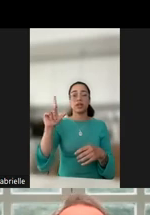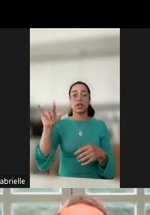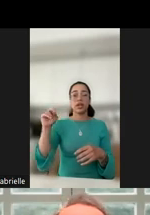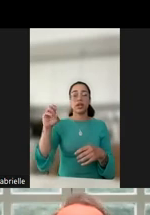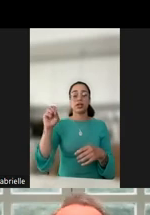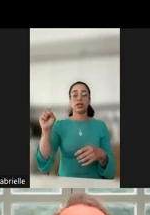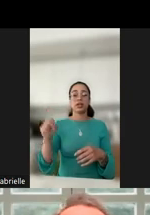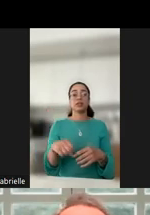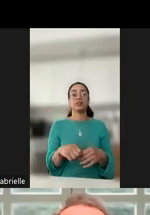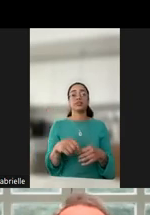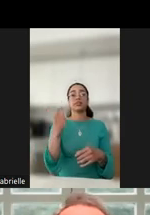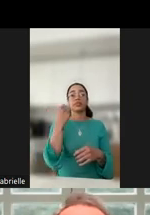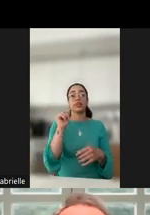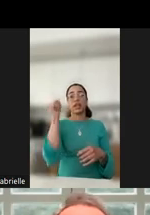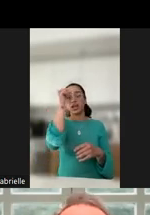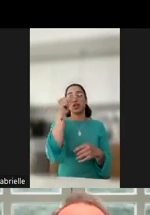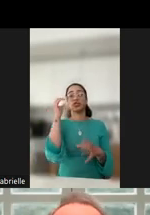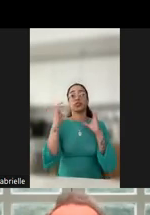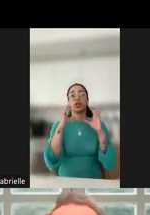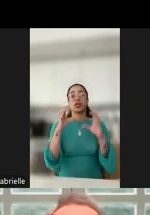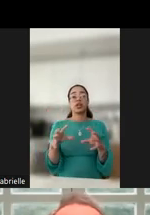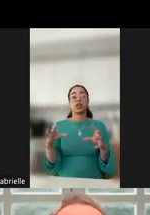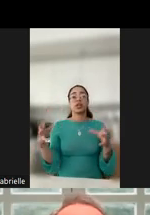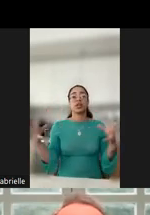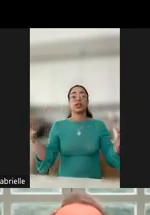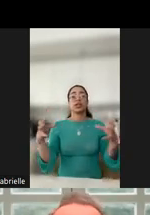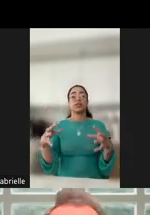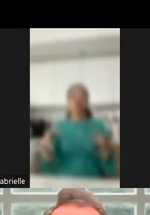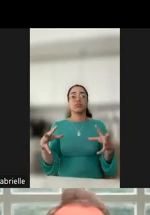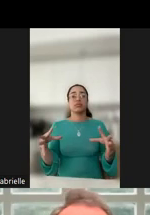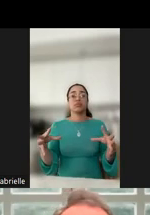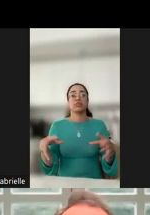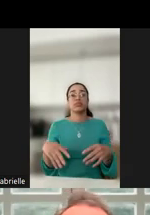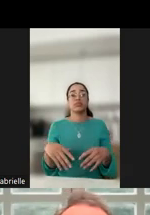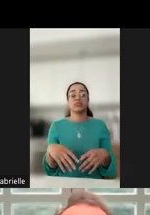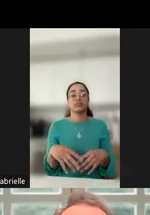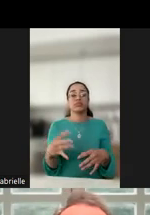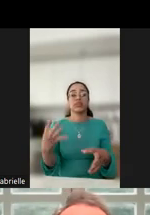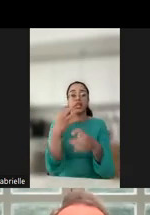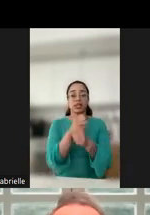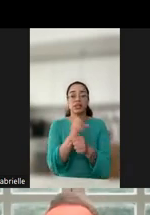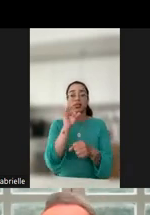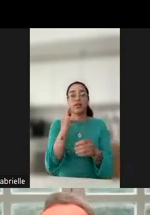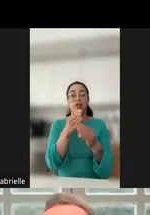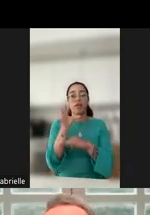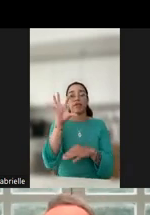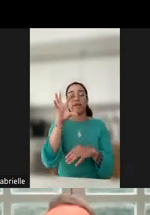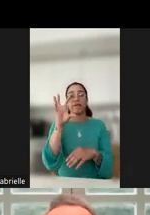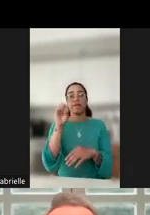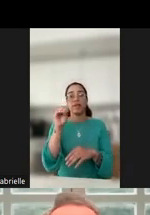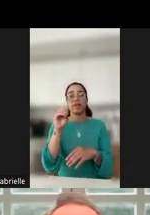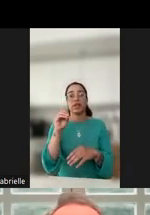of approximately 50 ethnic groups speaking over 100 languages. And so just among Chinese,